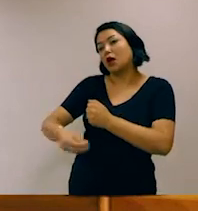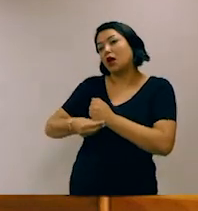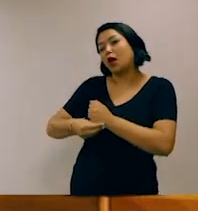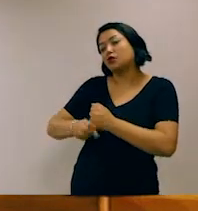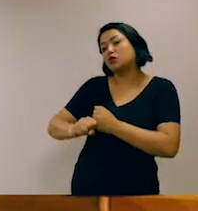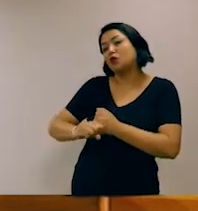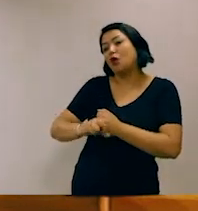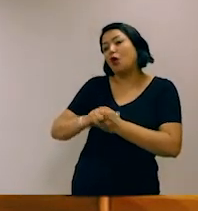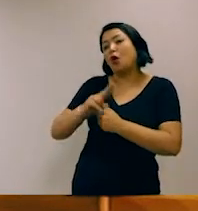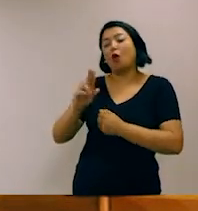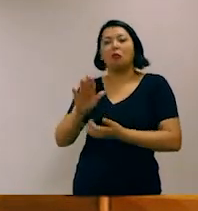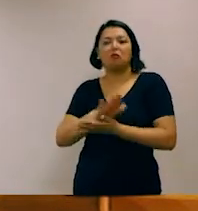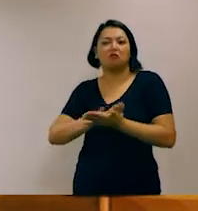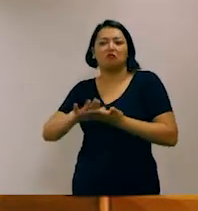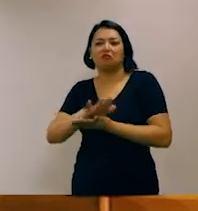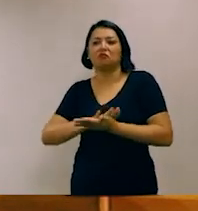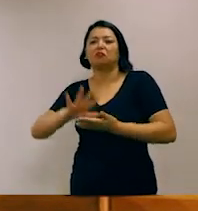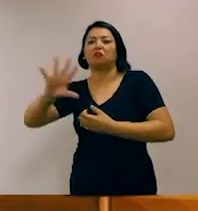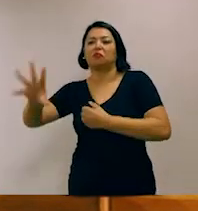with